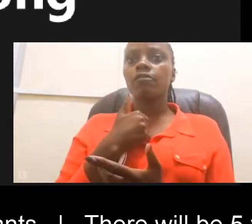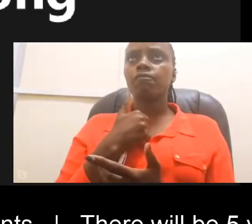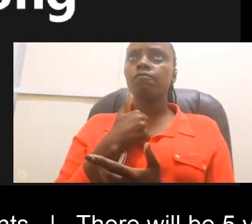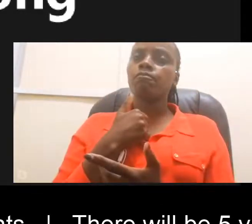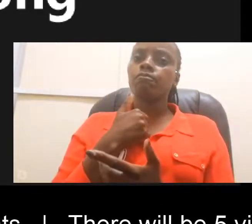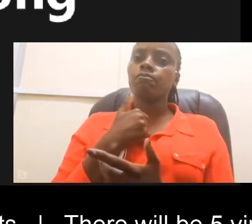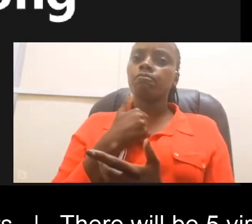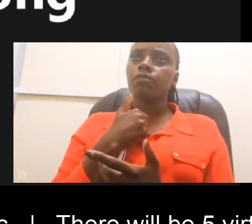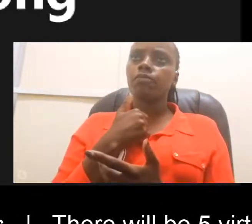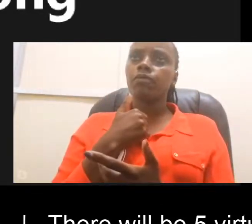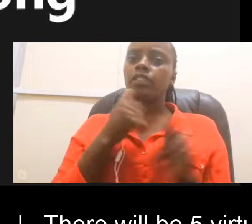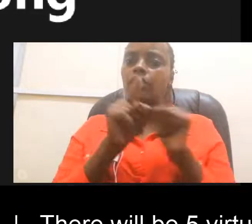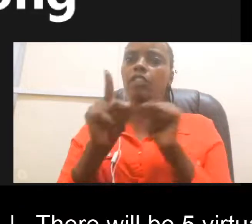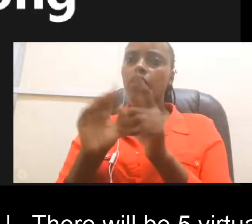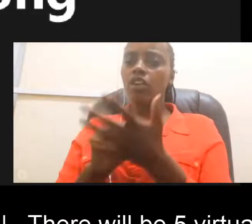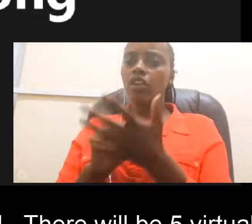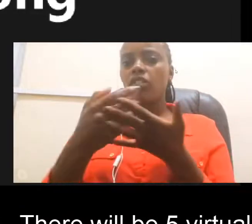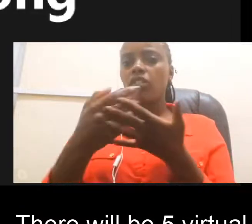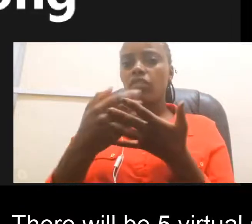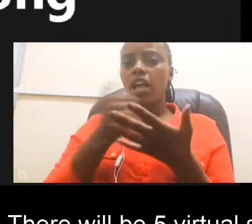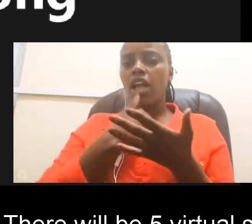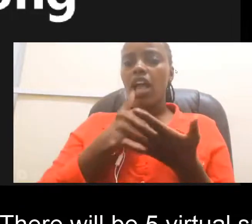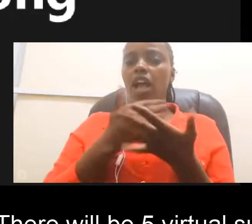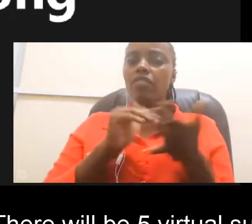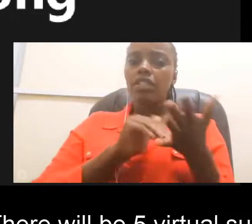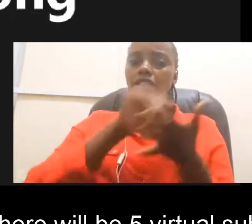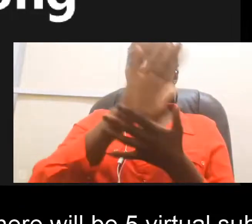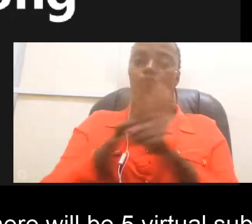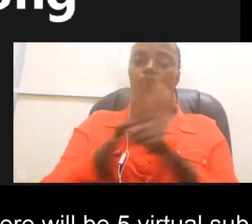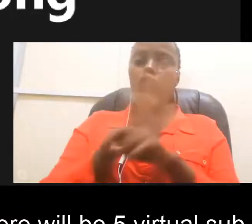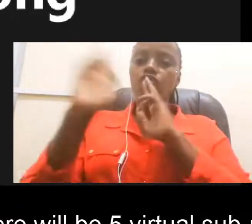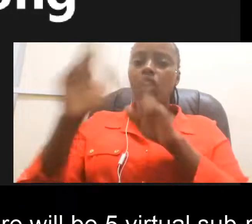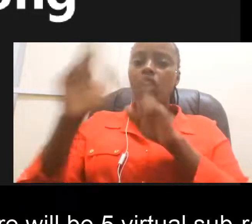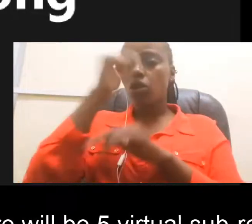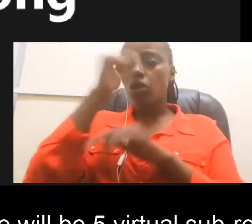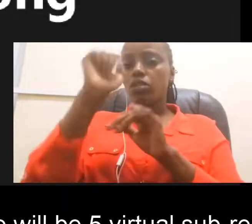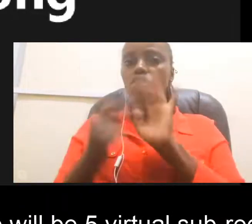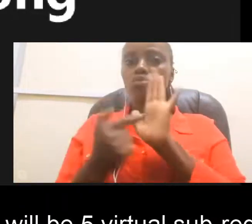they've also sent photo reports. I wish I could have projected this,